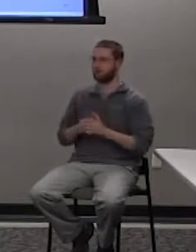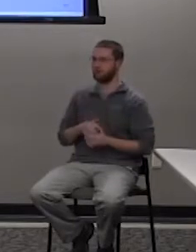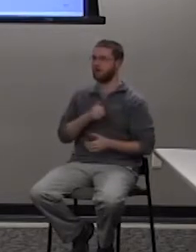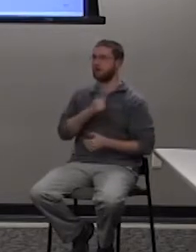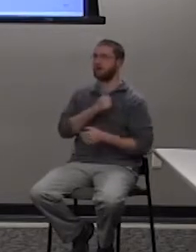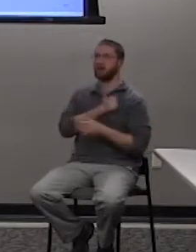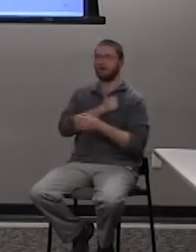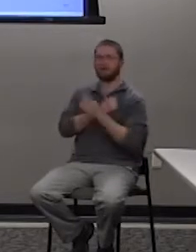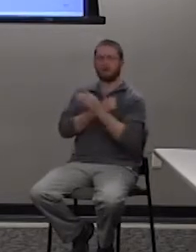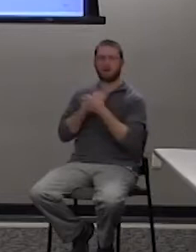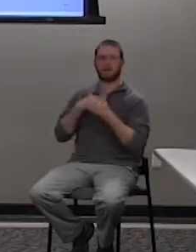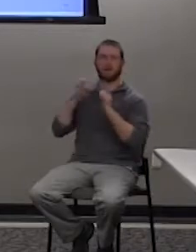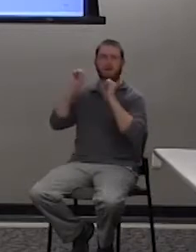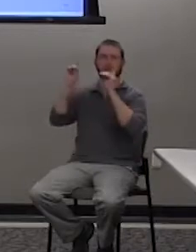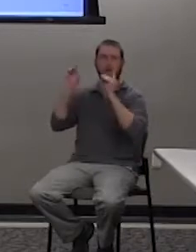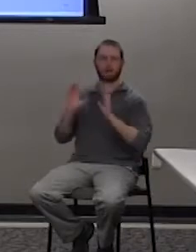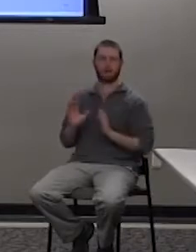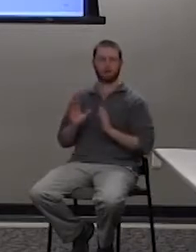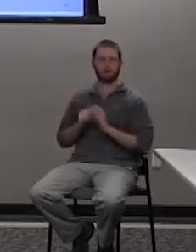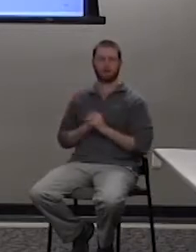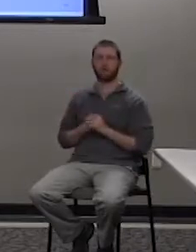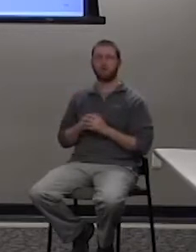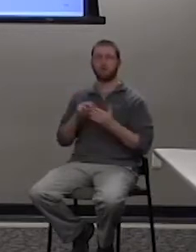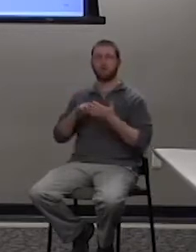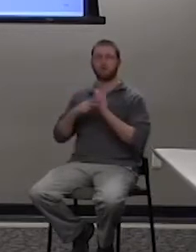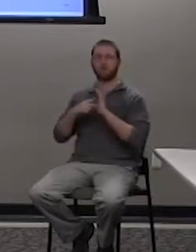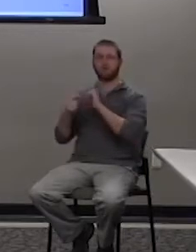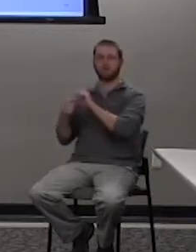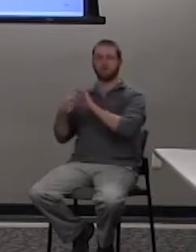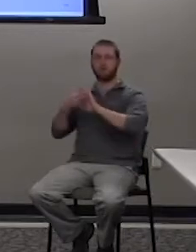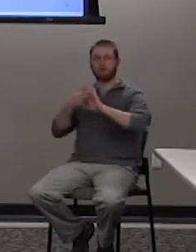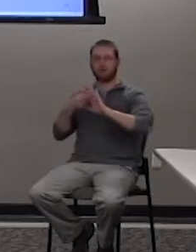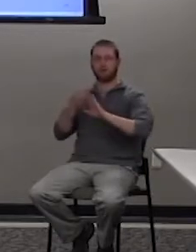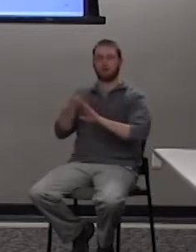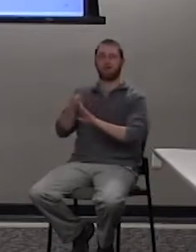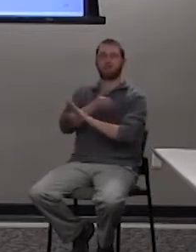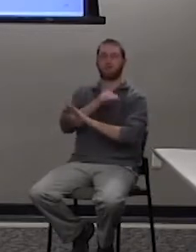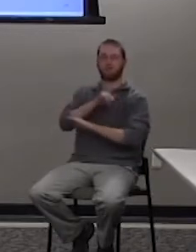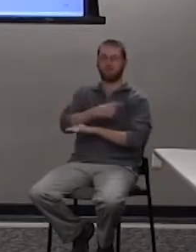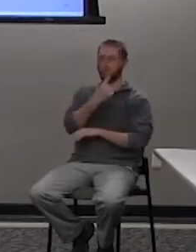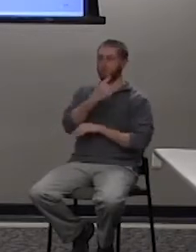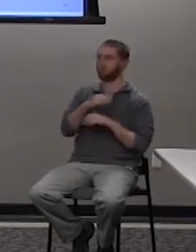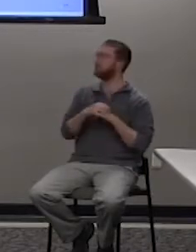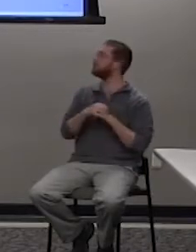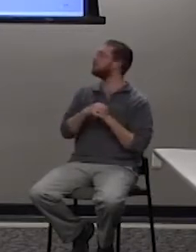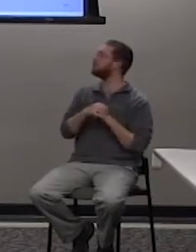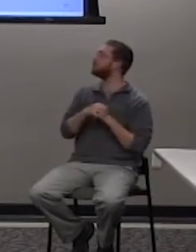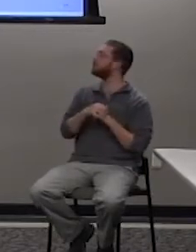I'm an educator. Yeah. So that slide and the slide before that, that's